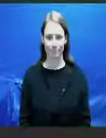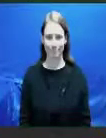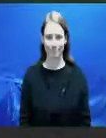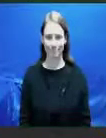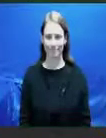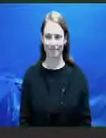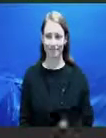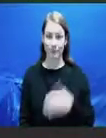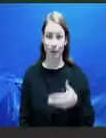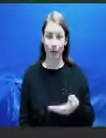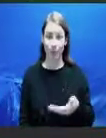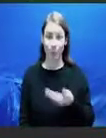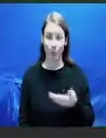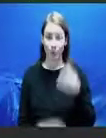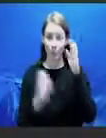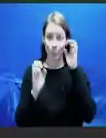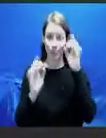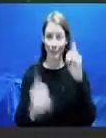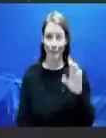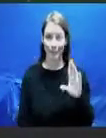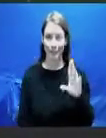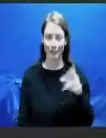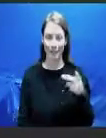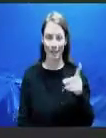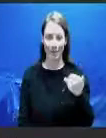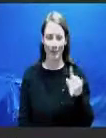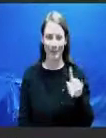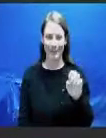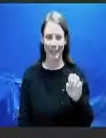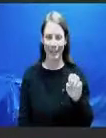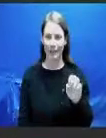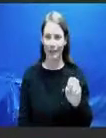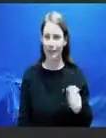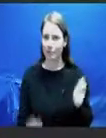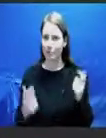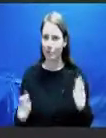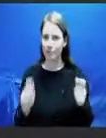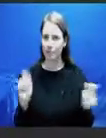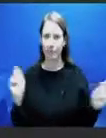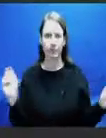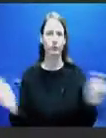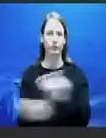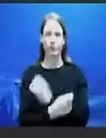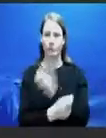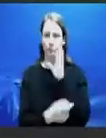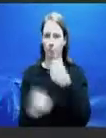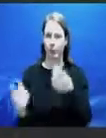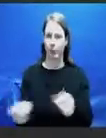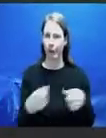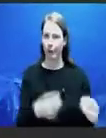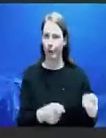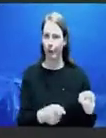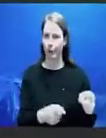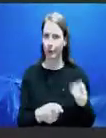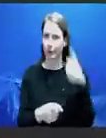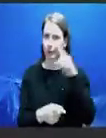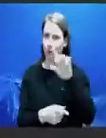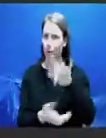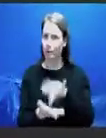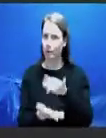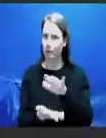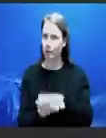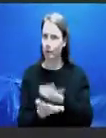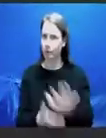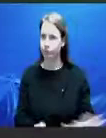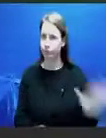Welcome to Education Update. I'm Rafael P. Roman. Big changes are on the way for middle schools across the United States. For the first time, students in